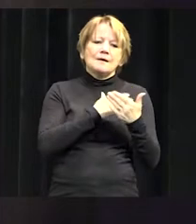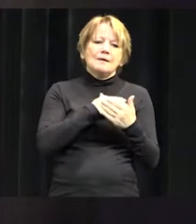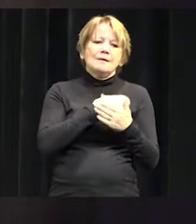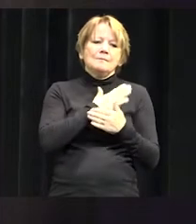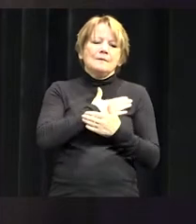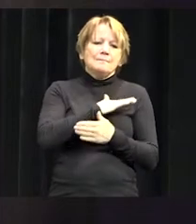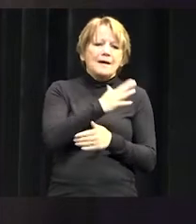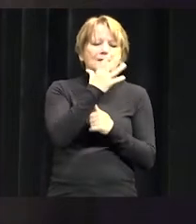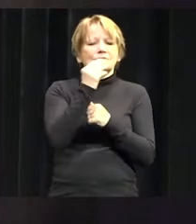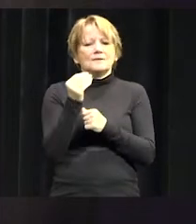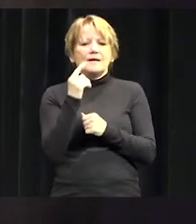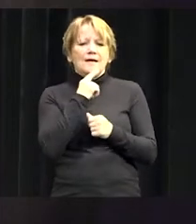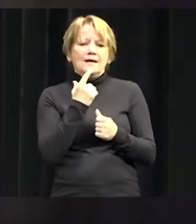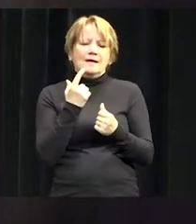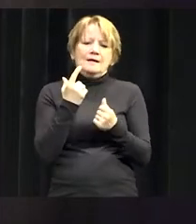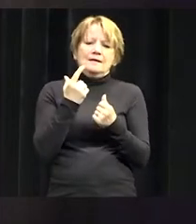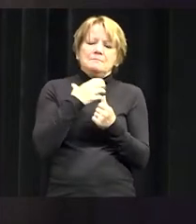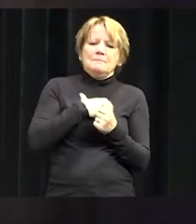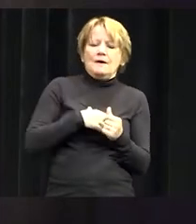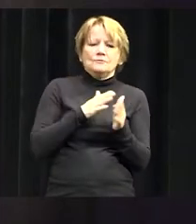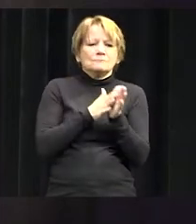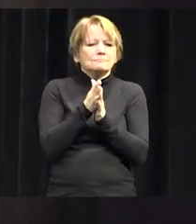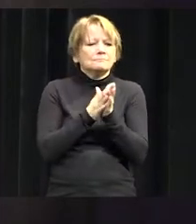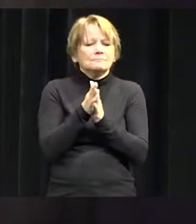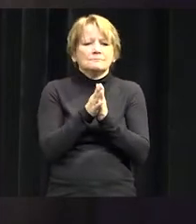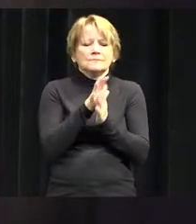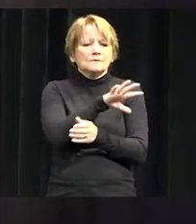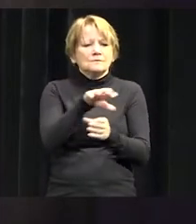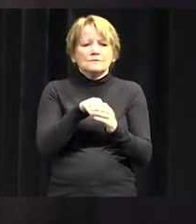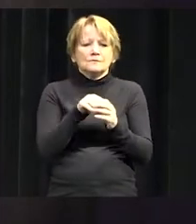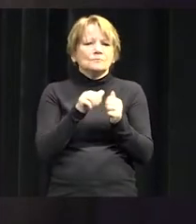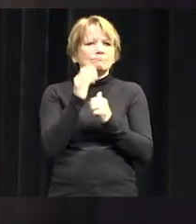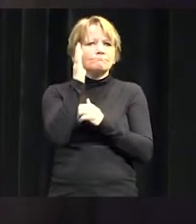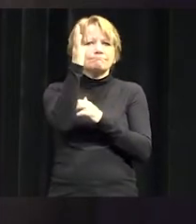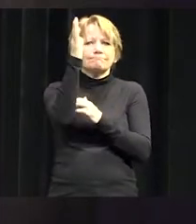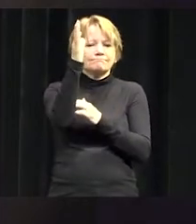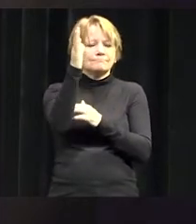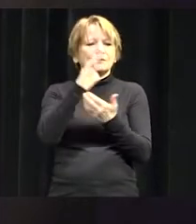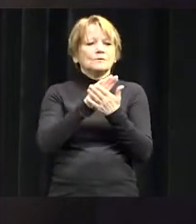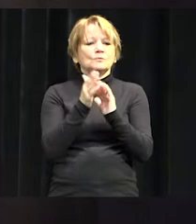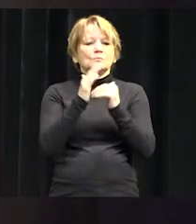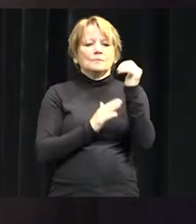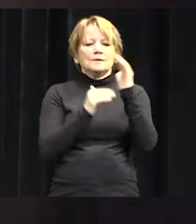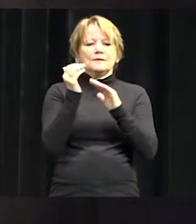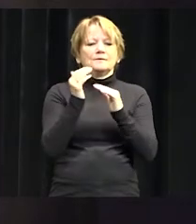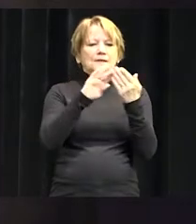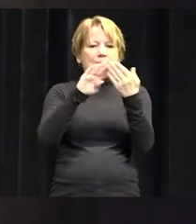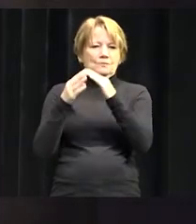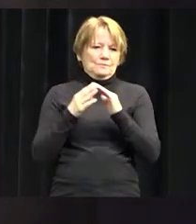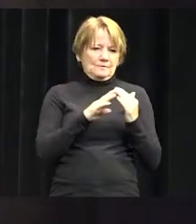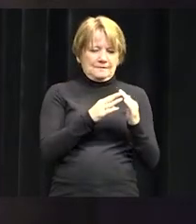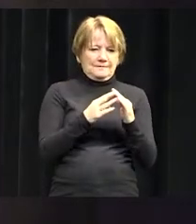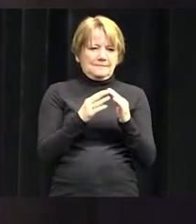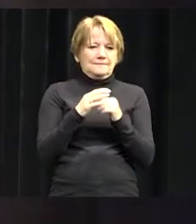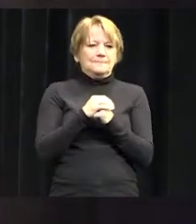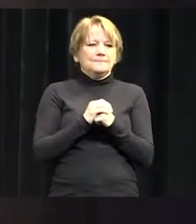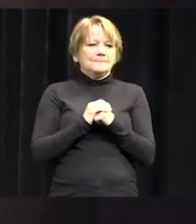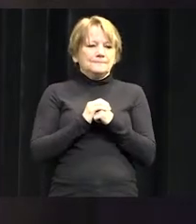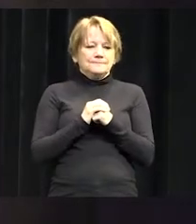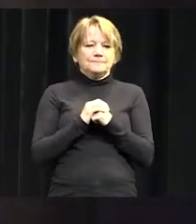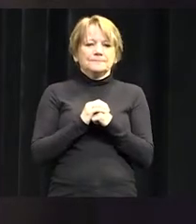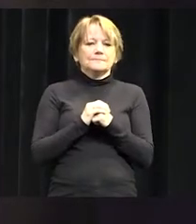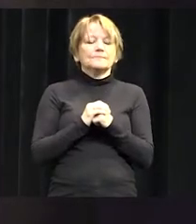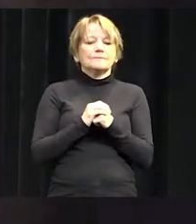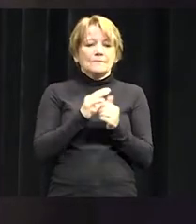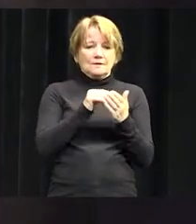students your success is our success we supported you we have full faith